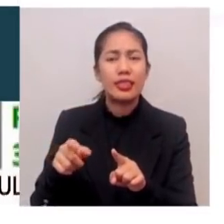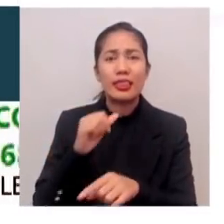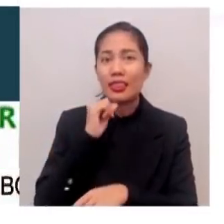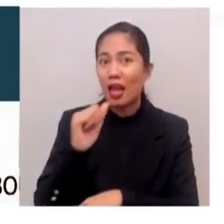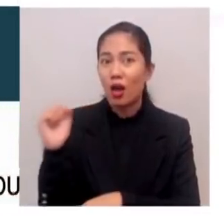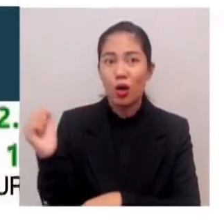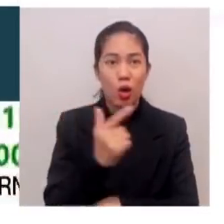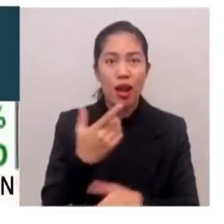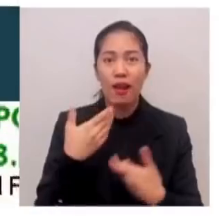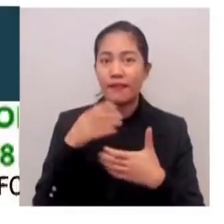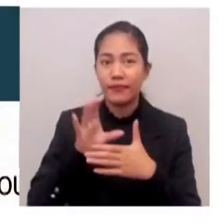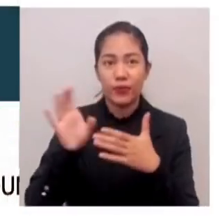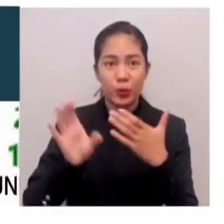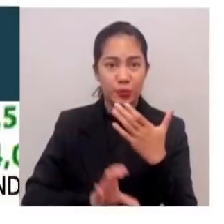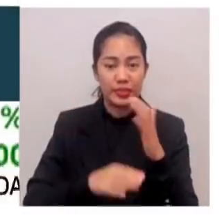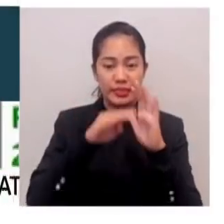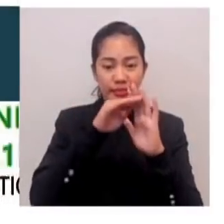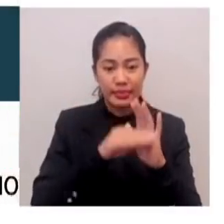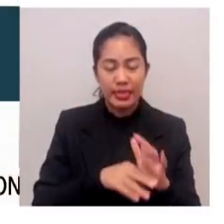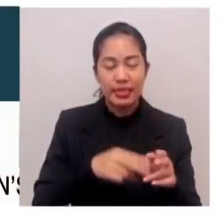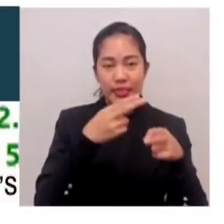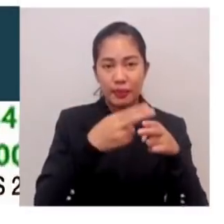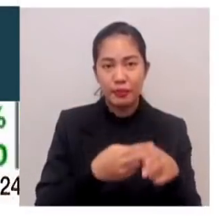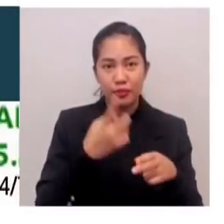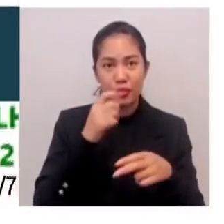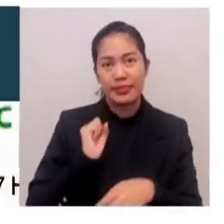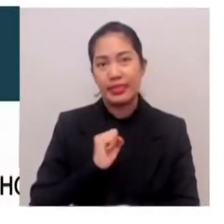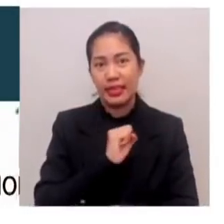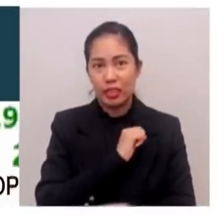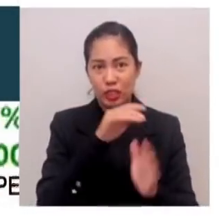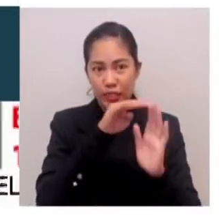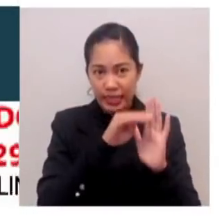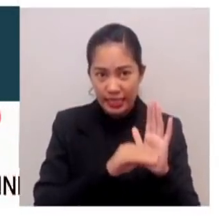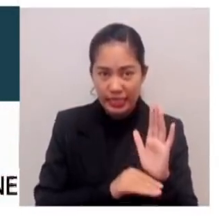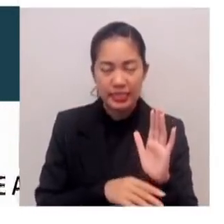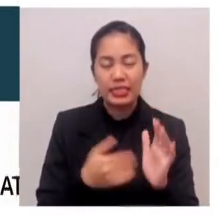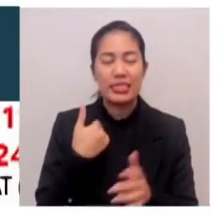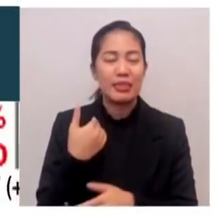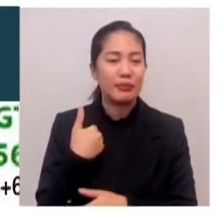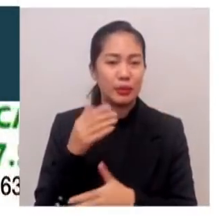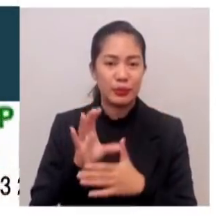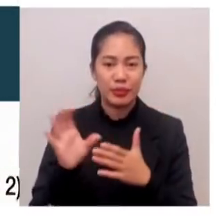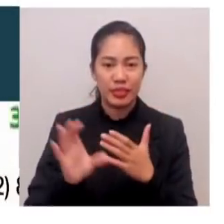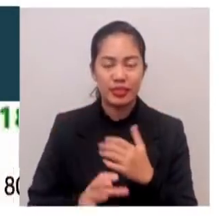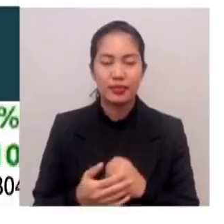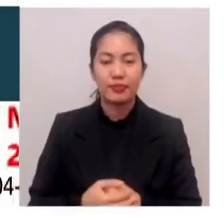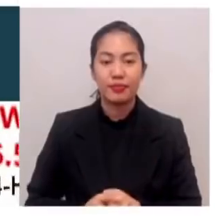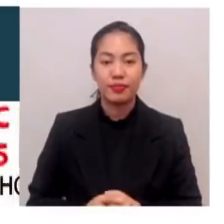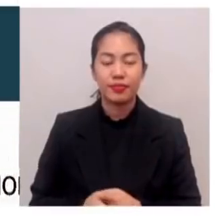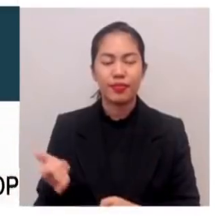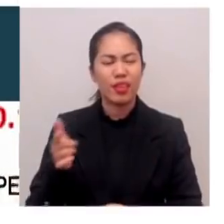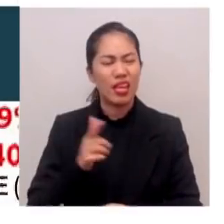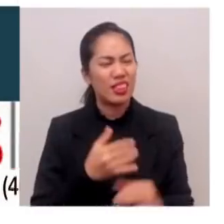That this happened this early, is this sort of